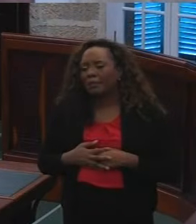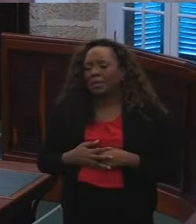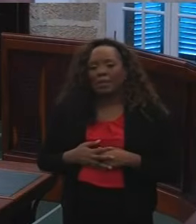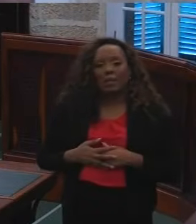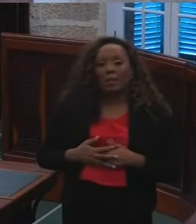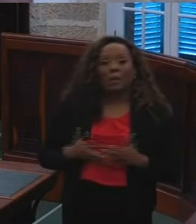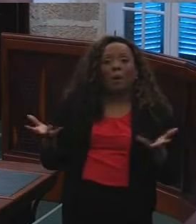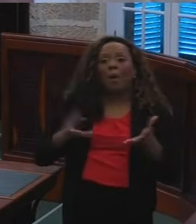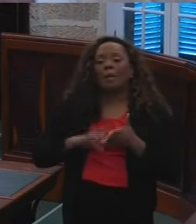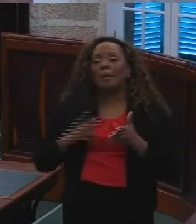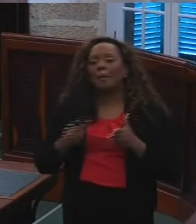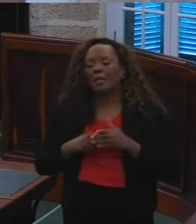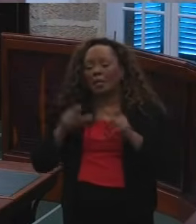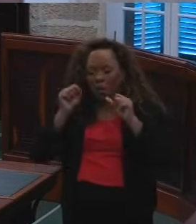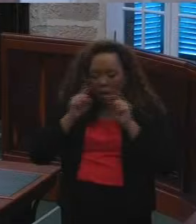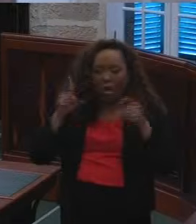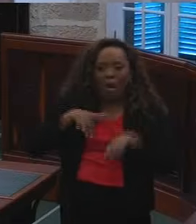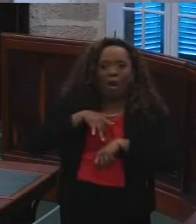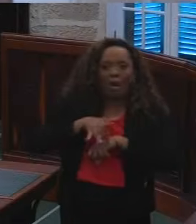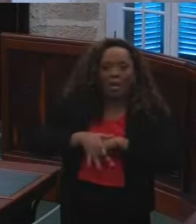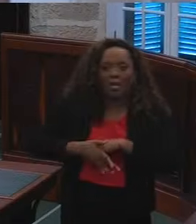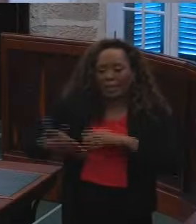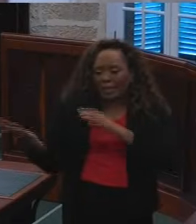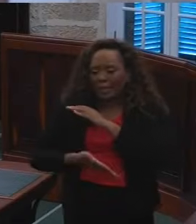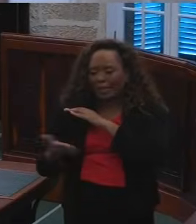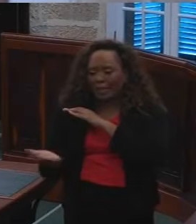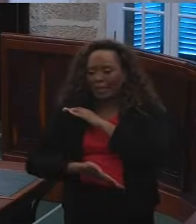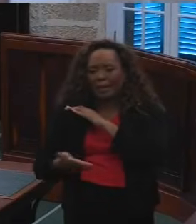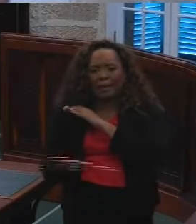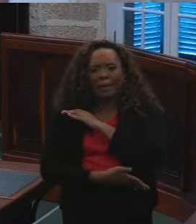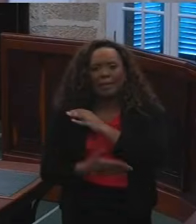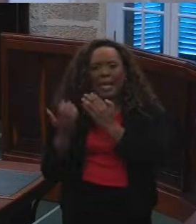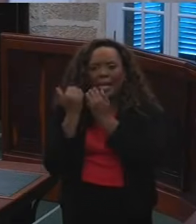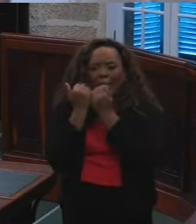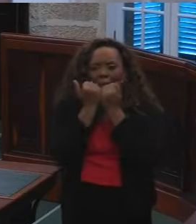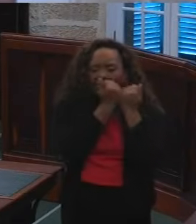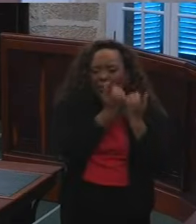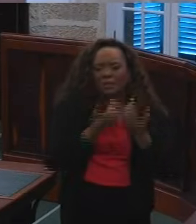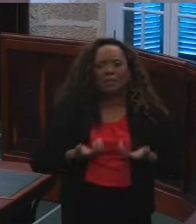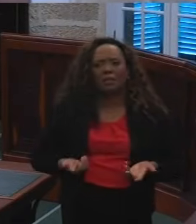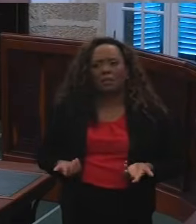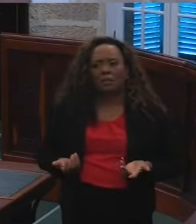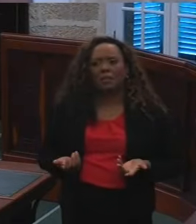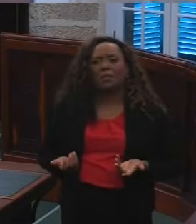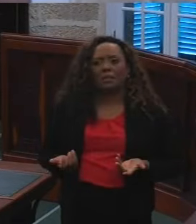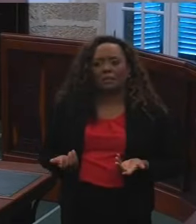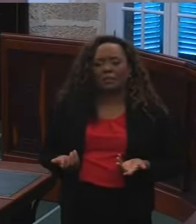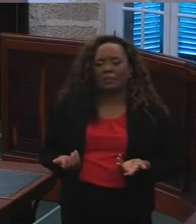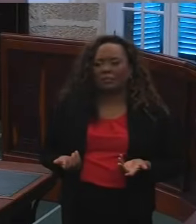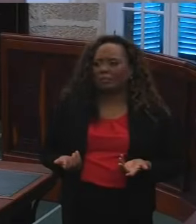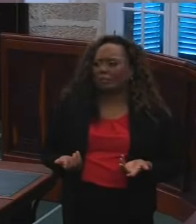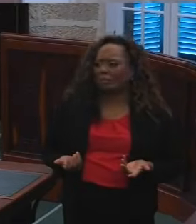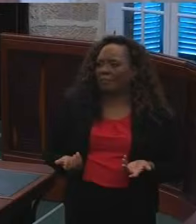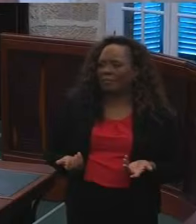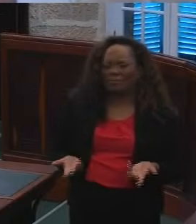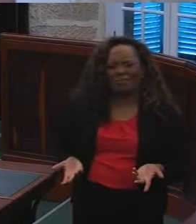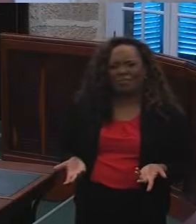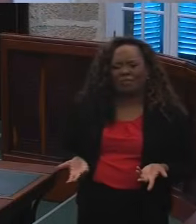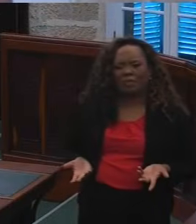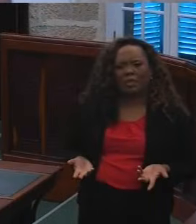the morning to do it. That can't be part of our internet